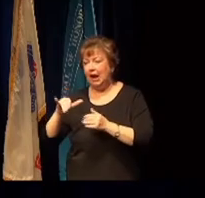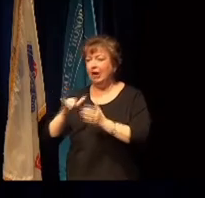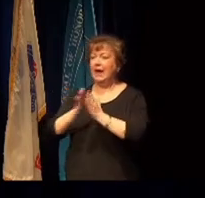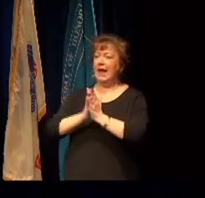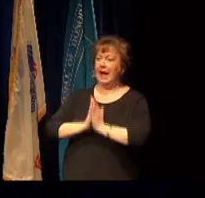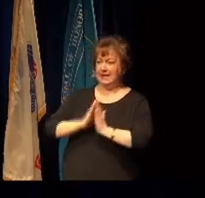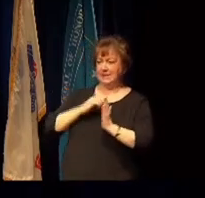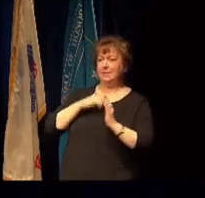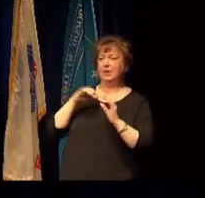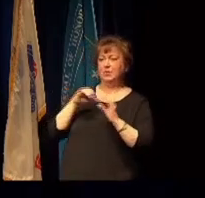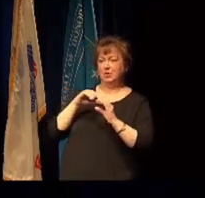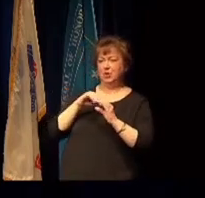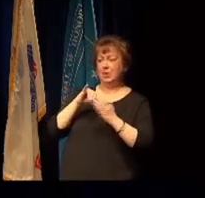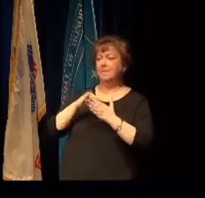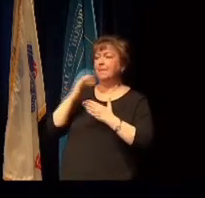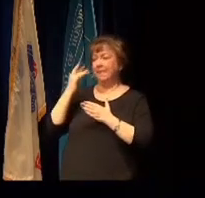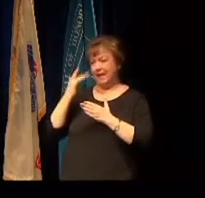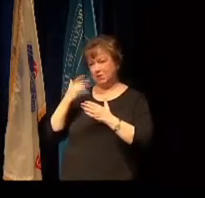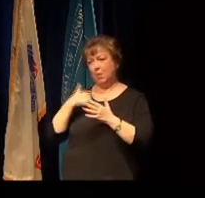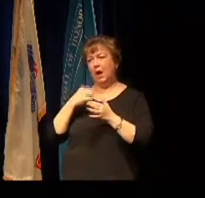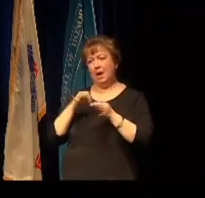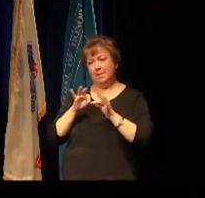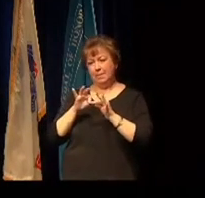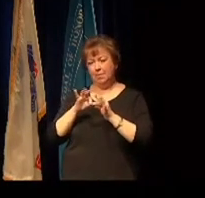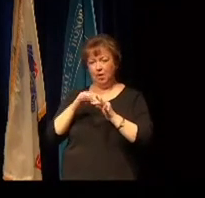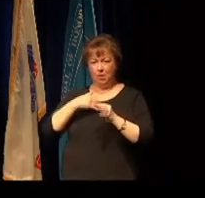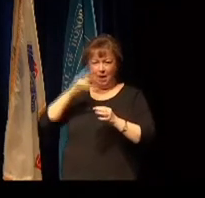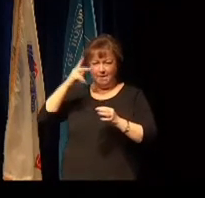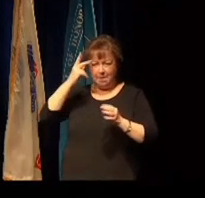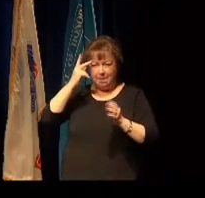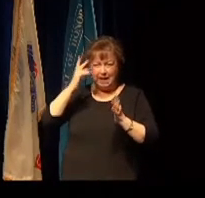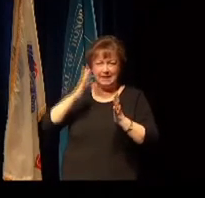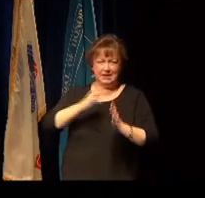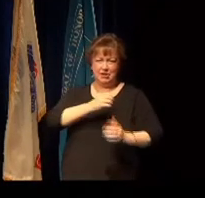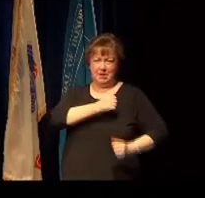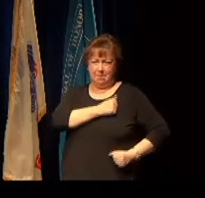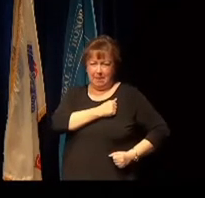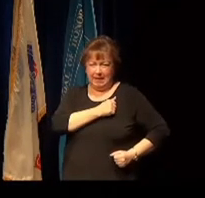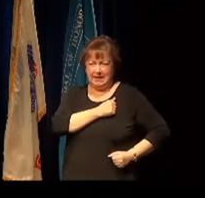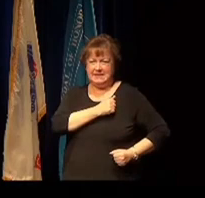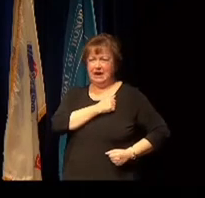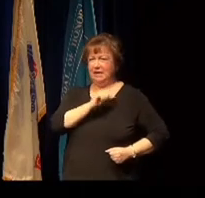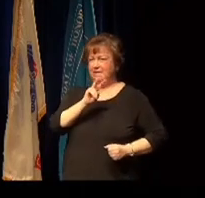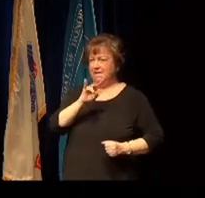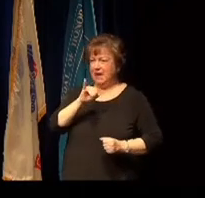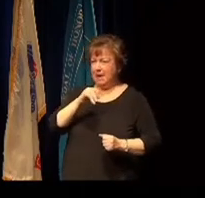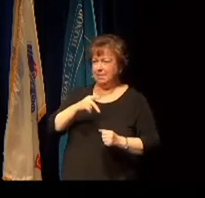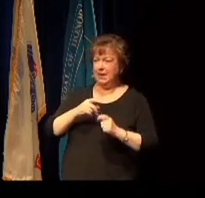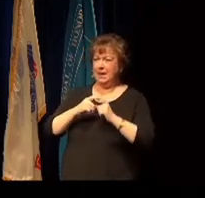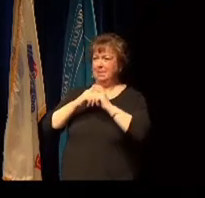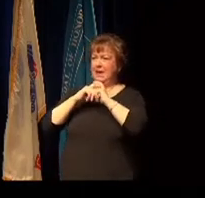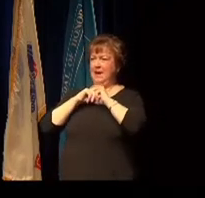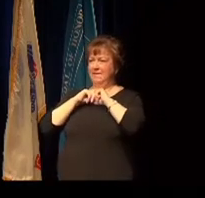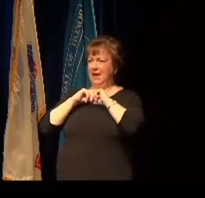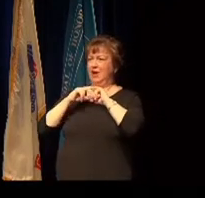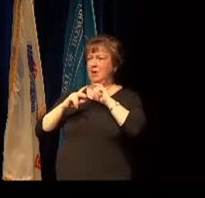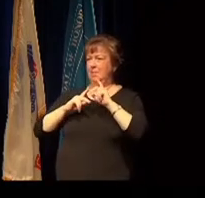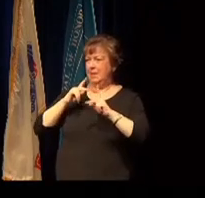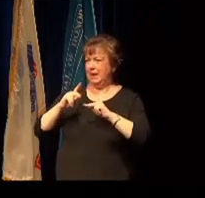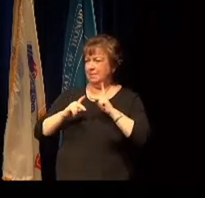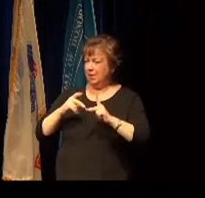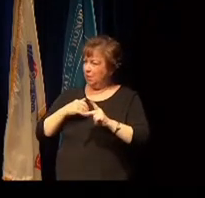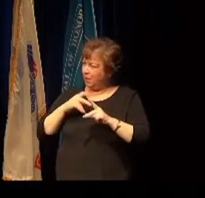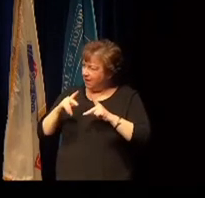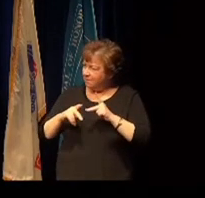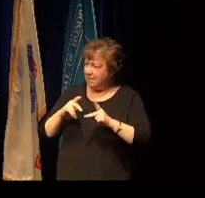important. We got politicians in here. We've got military people. We've got Medal of Honor recipients. We've got people in